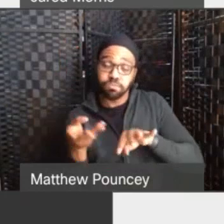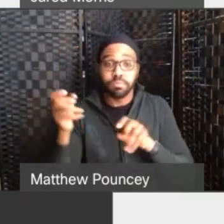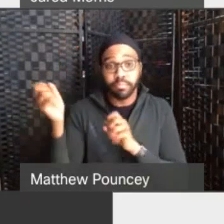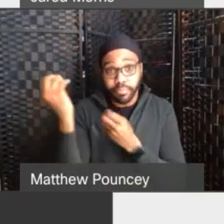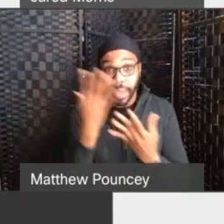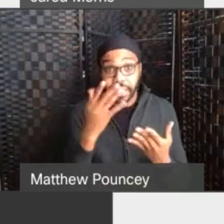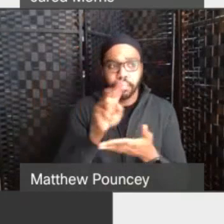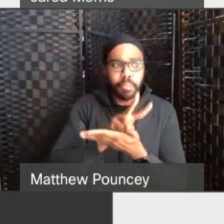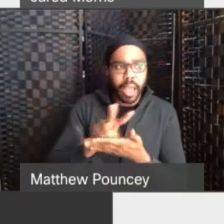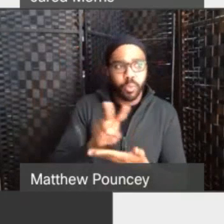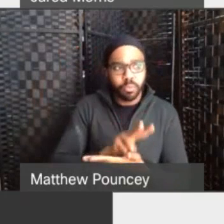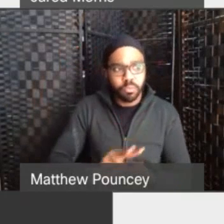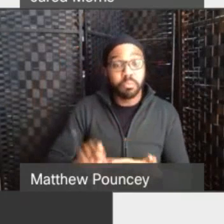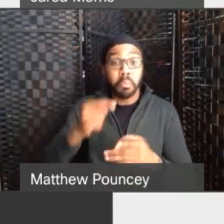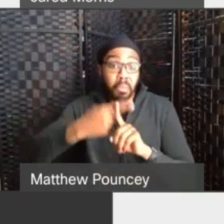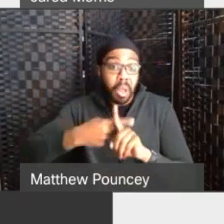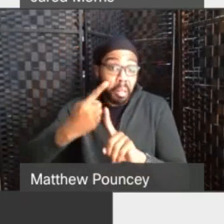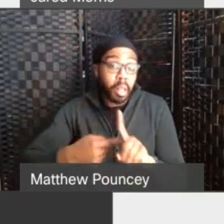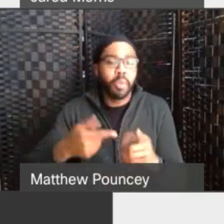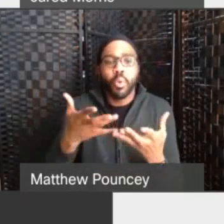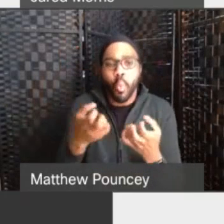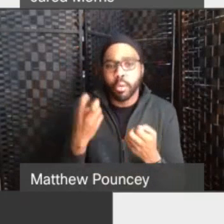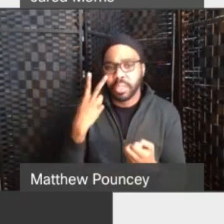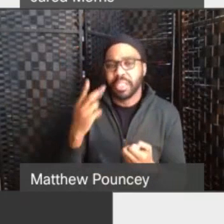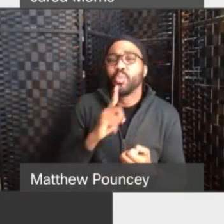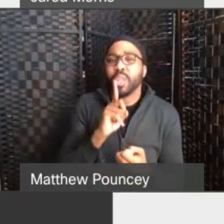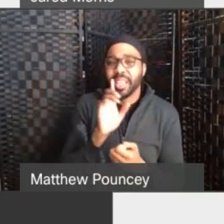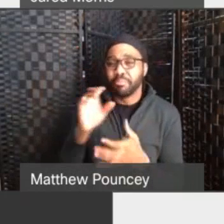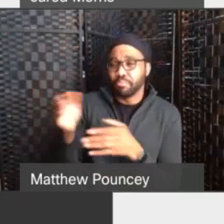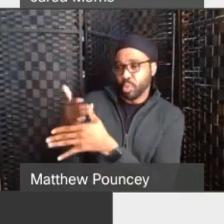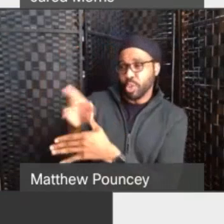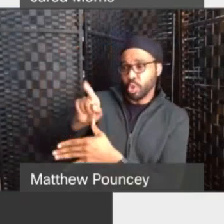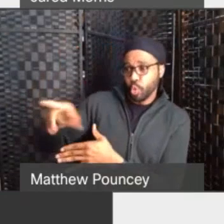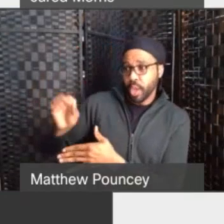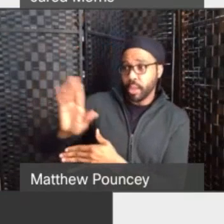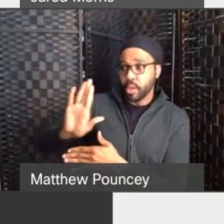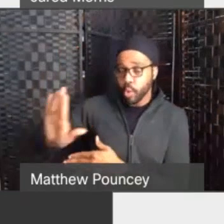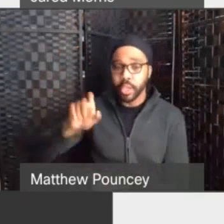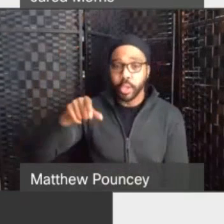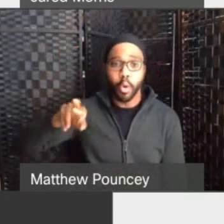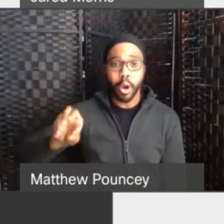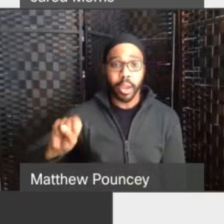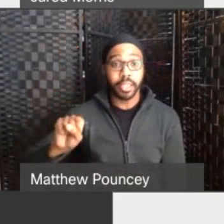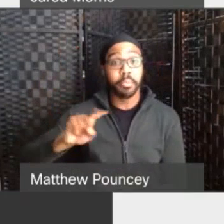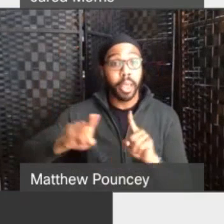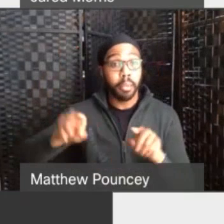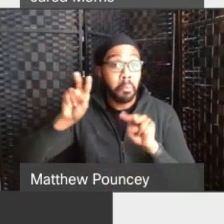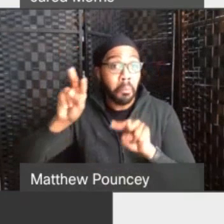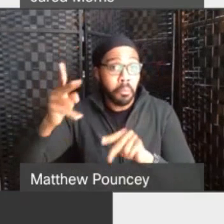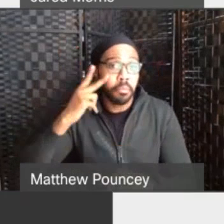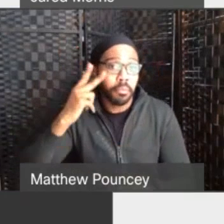back. But it really should be a quick conversation between you and your QRS and your frequent check-ins. So please stay tuned for that. Thank